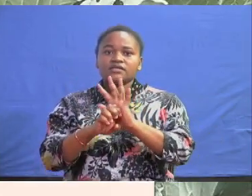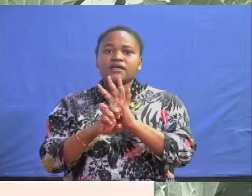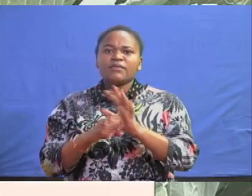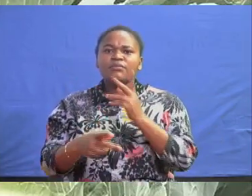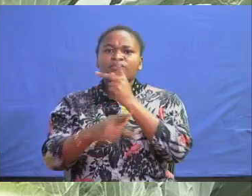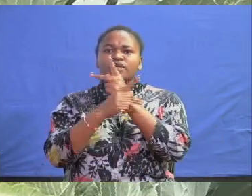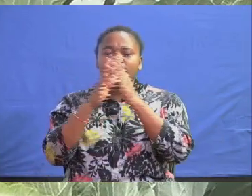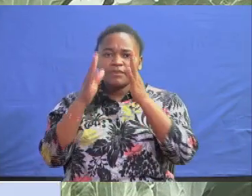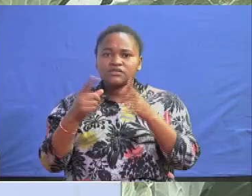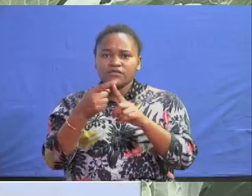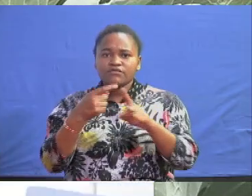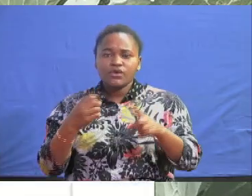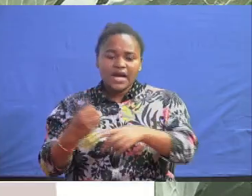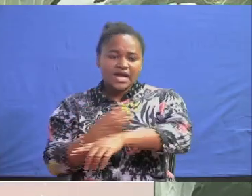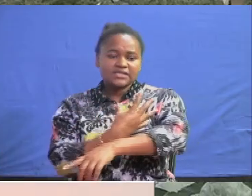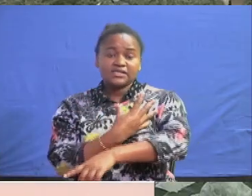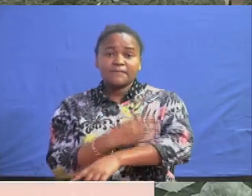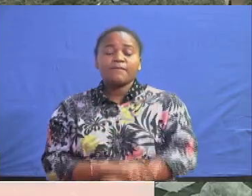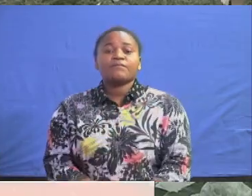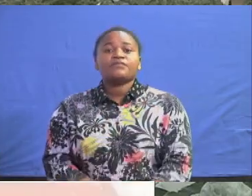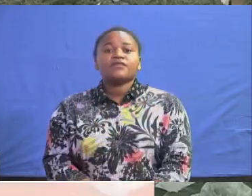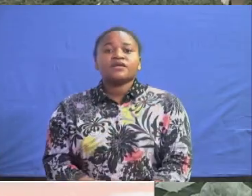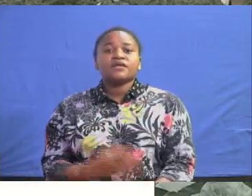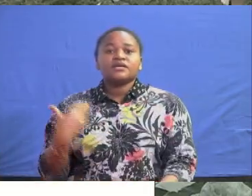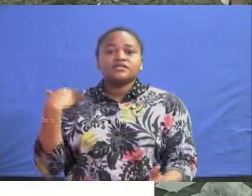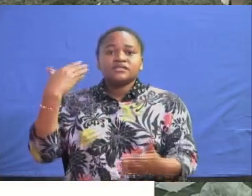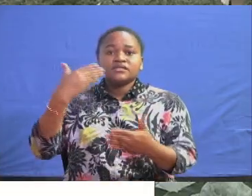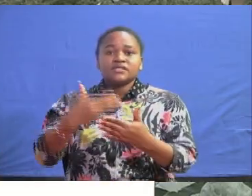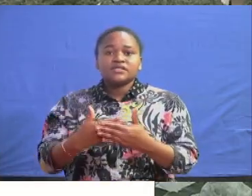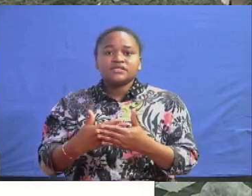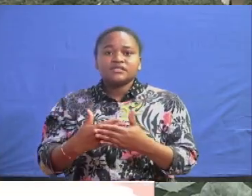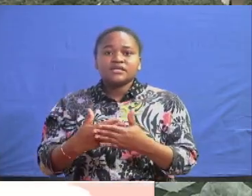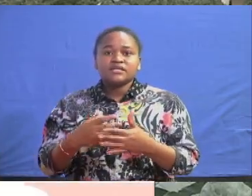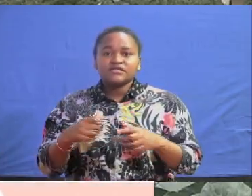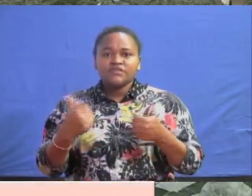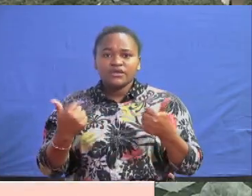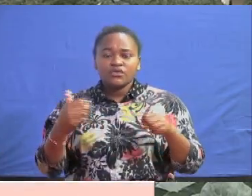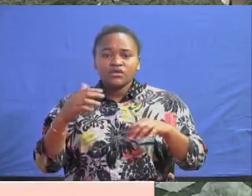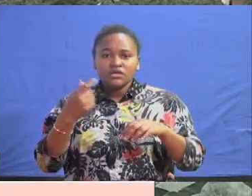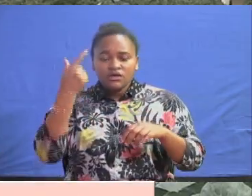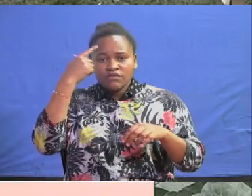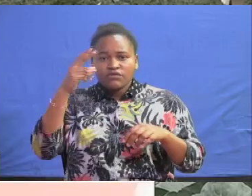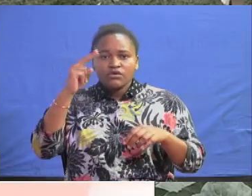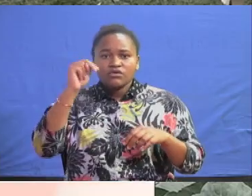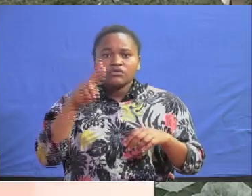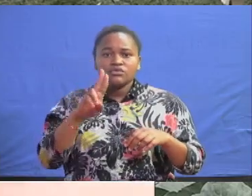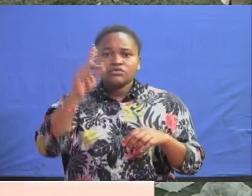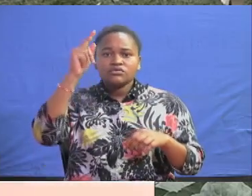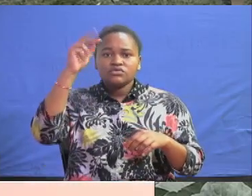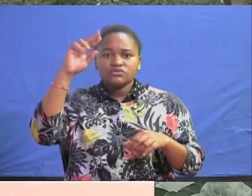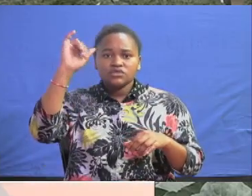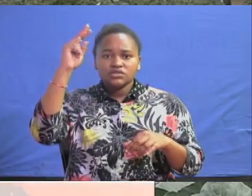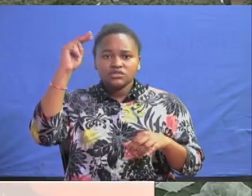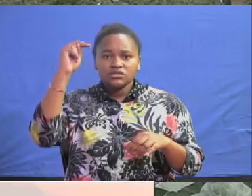mtu kutokana na ugonjwa wa saratani. Since it is more nutritious than the normal cabbage, some of